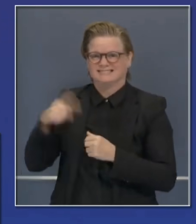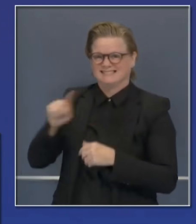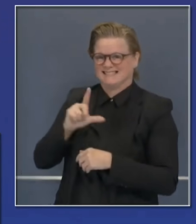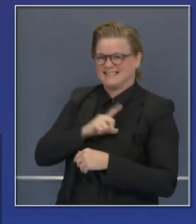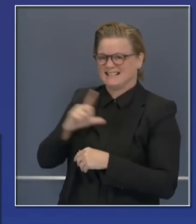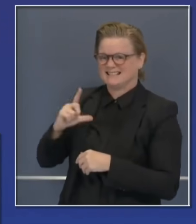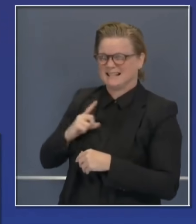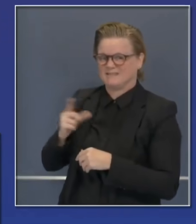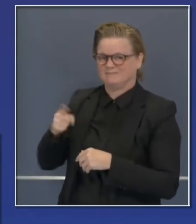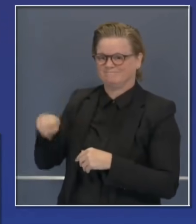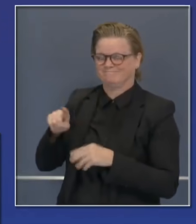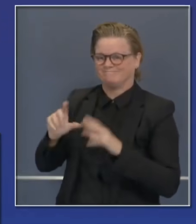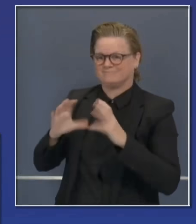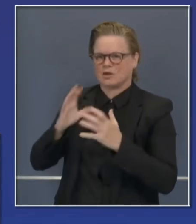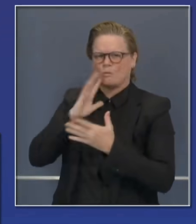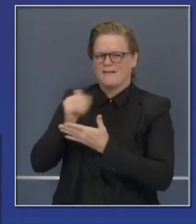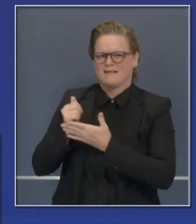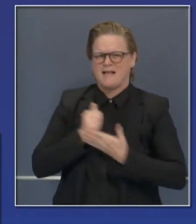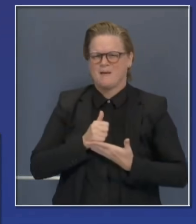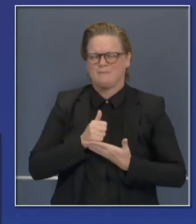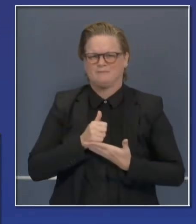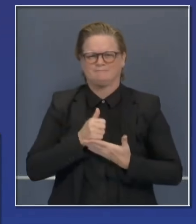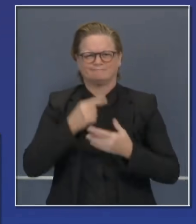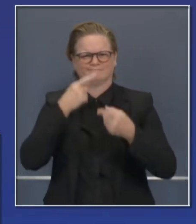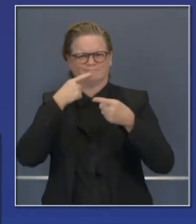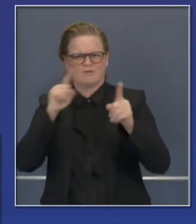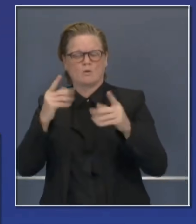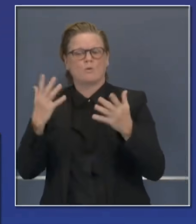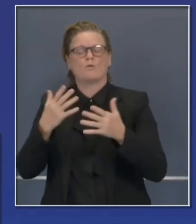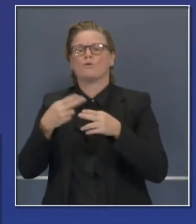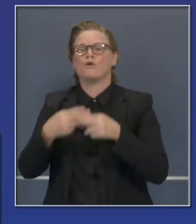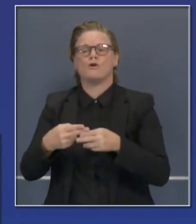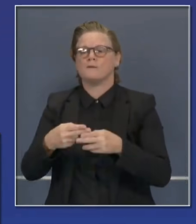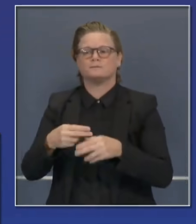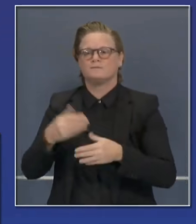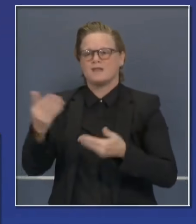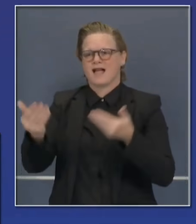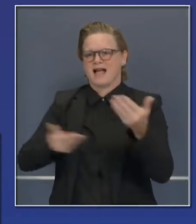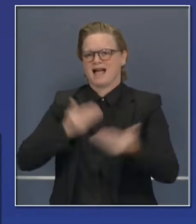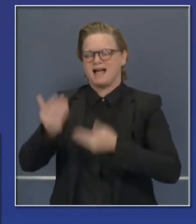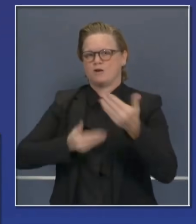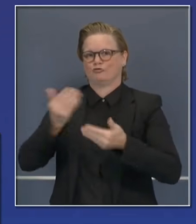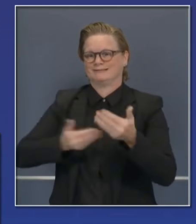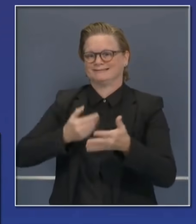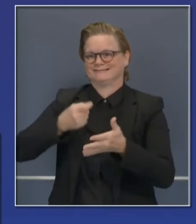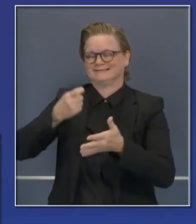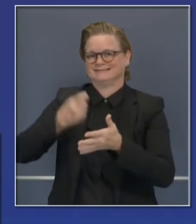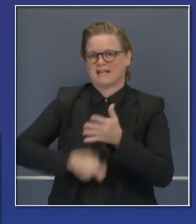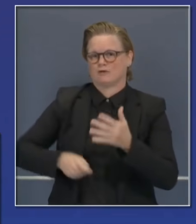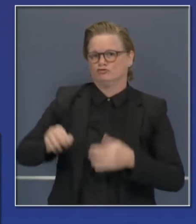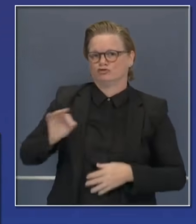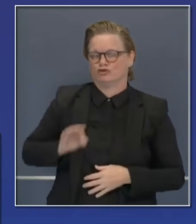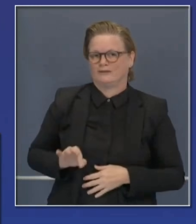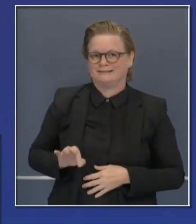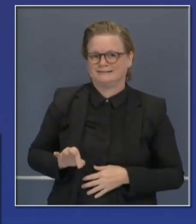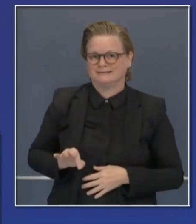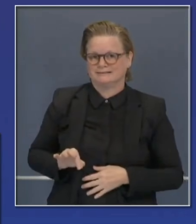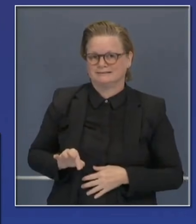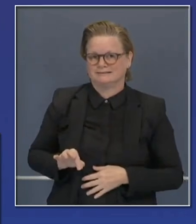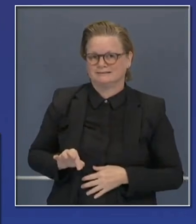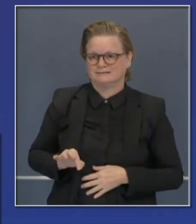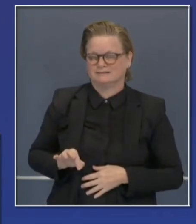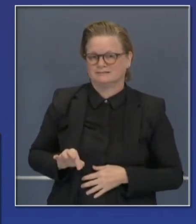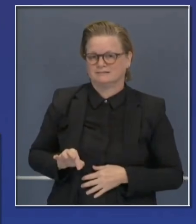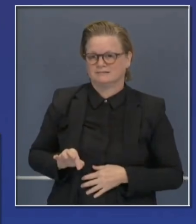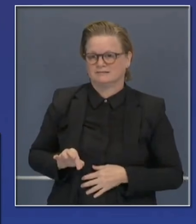support of our Main Street hiring tax credit up to $100 million. Those dollars are now made